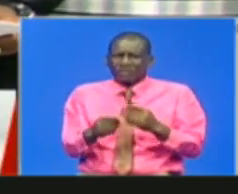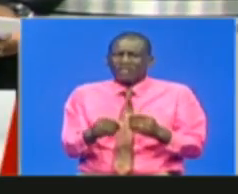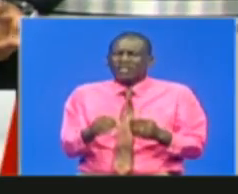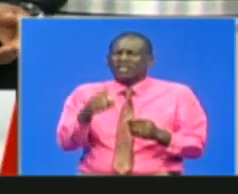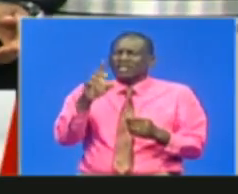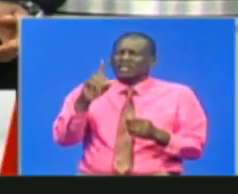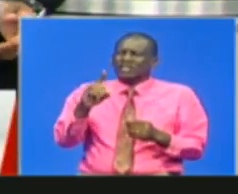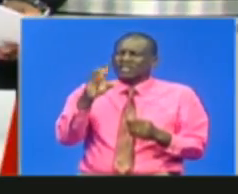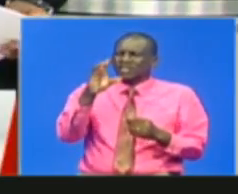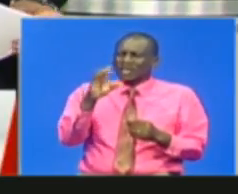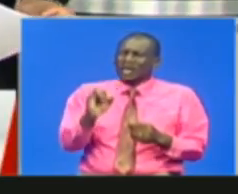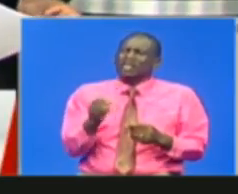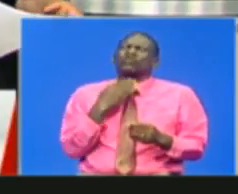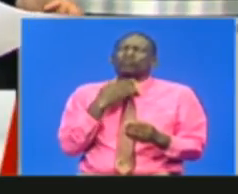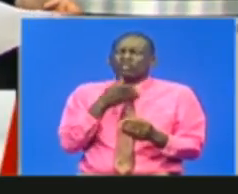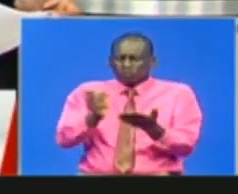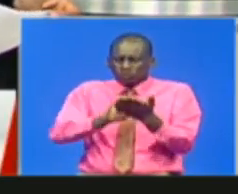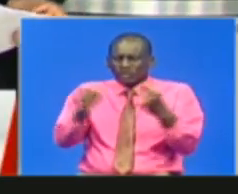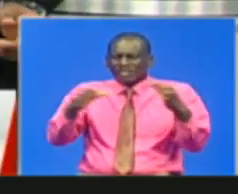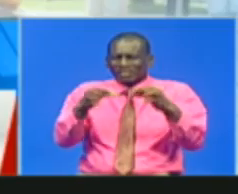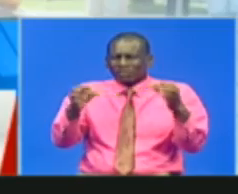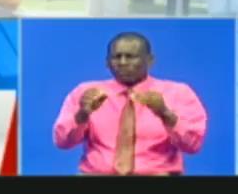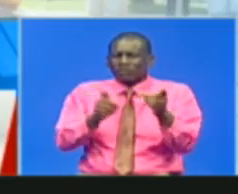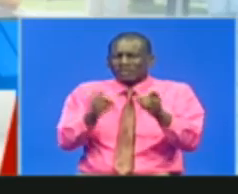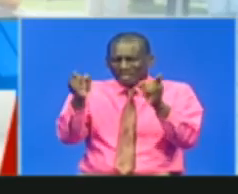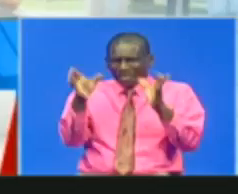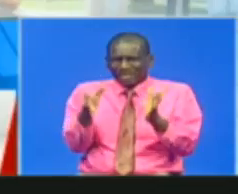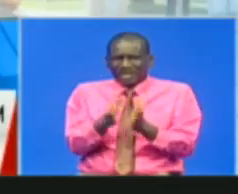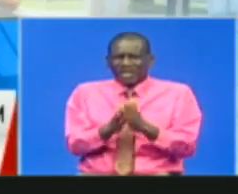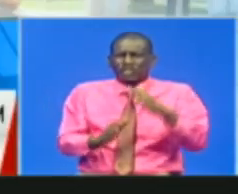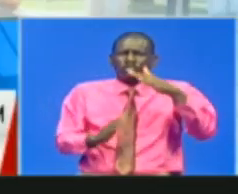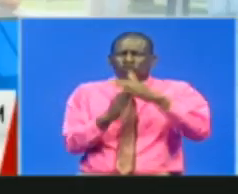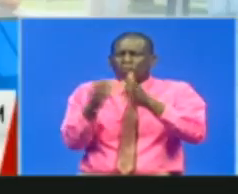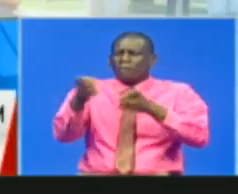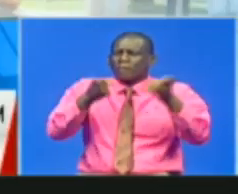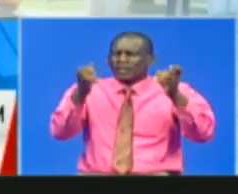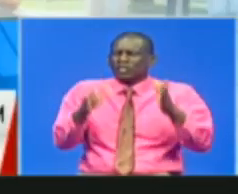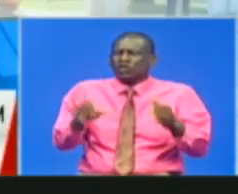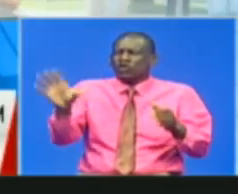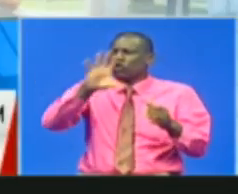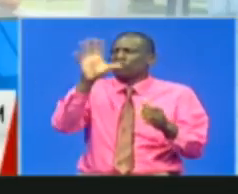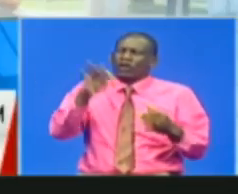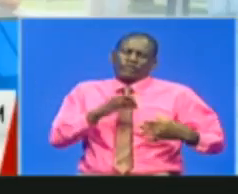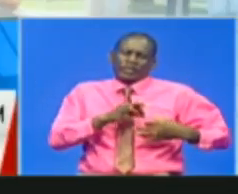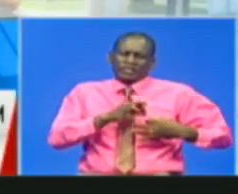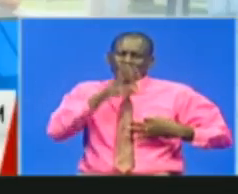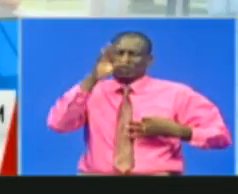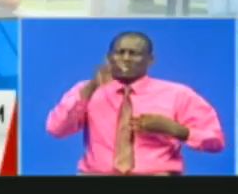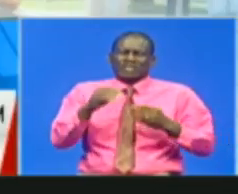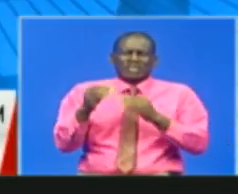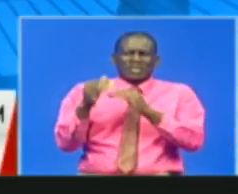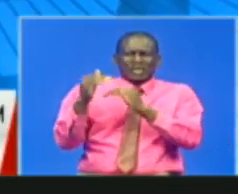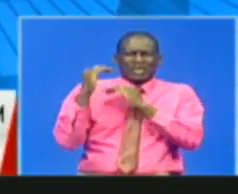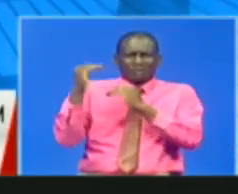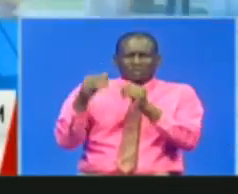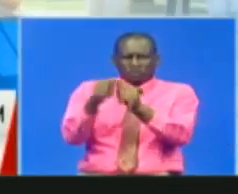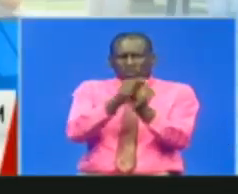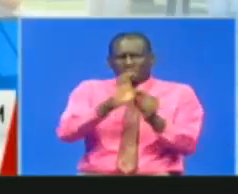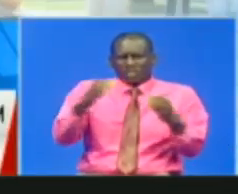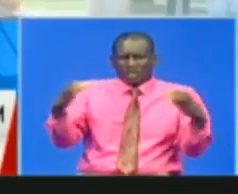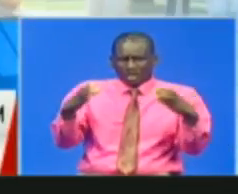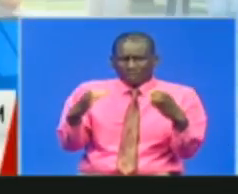want recorded statements from the directors and senior managers of Africa Spirits Limited, together with its subsidiary